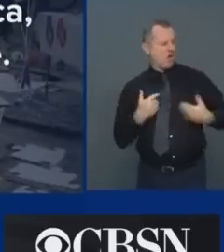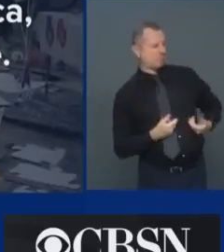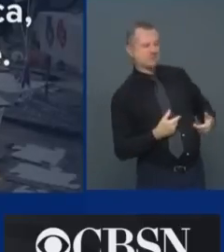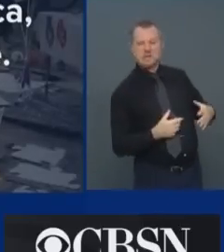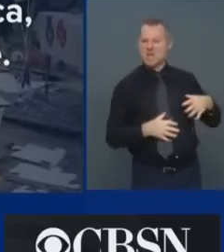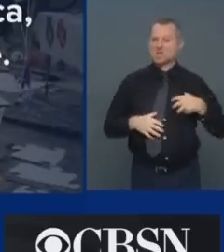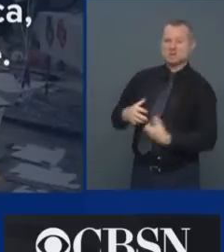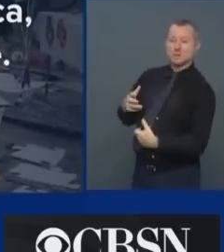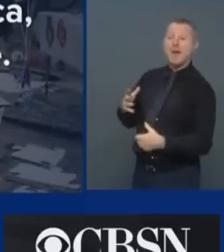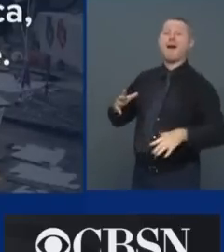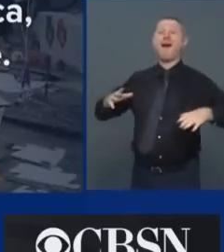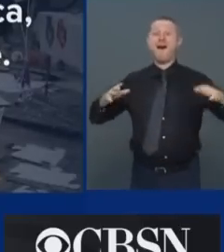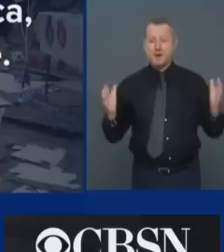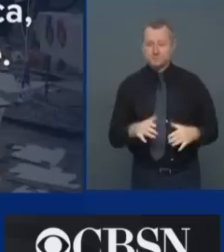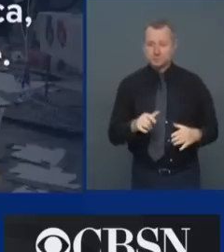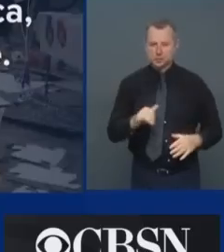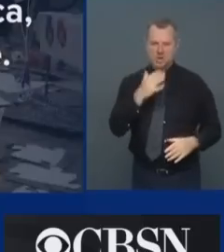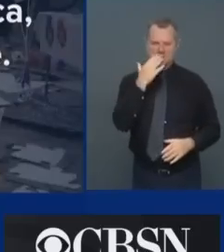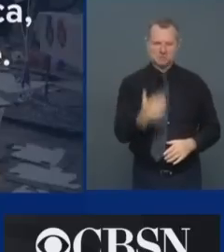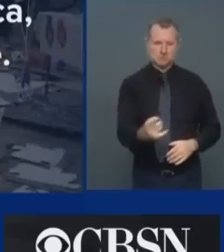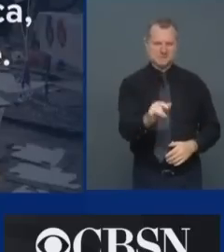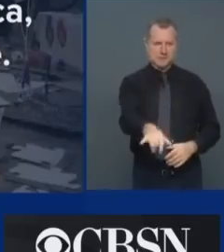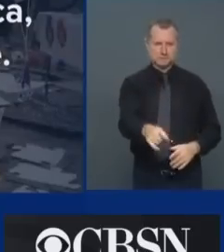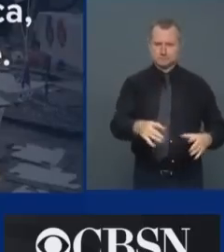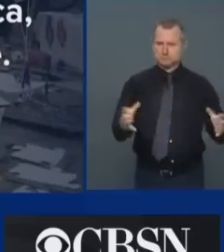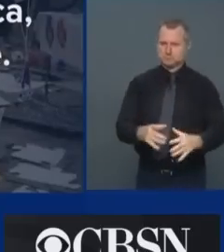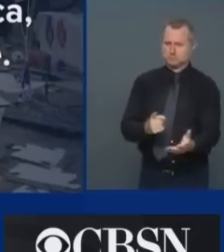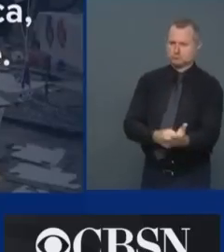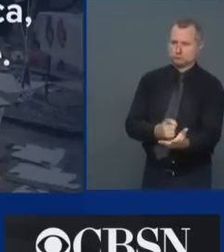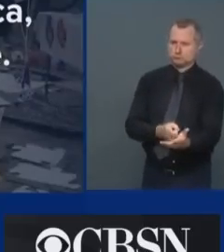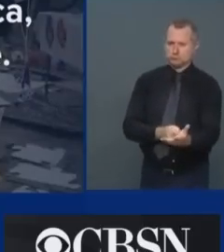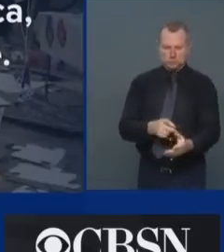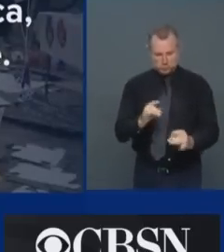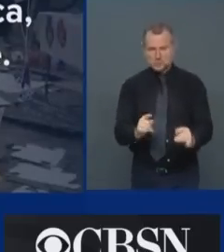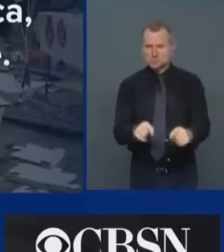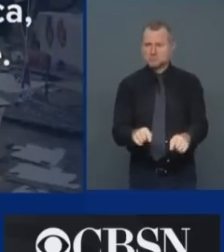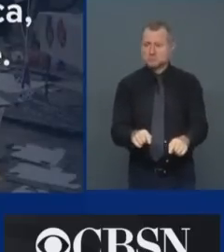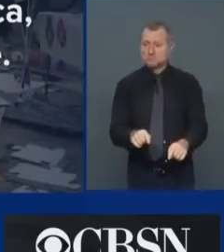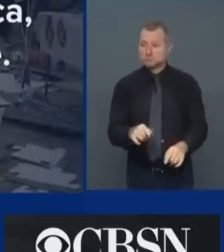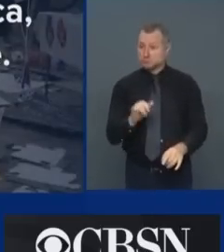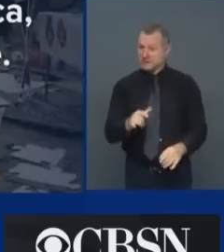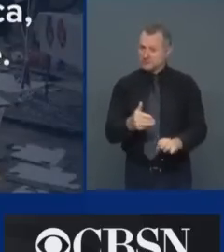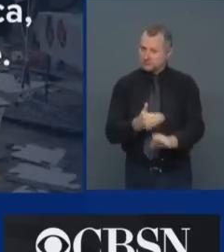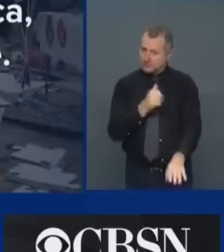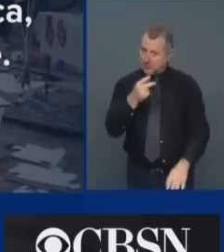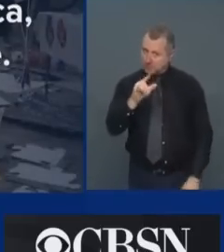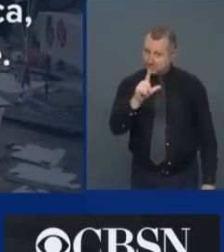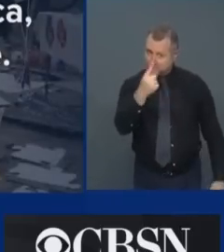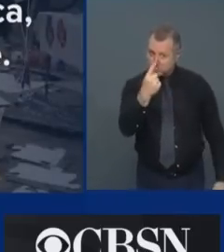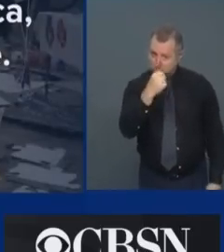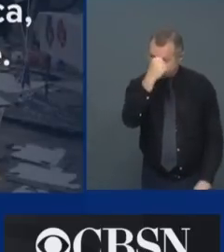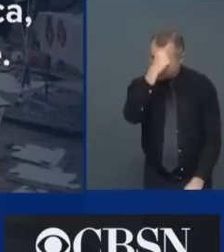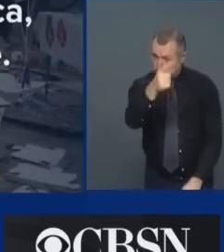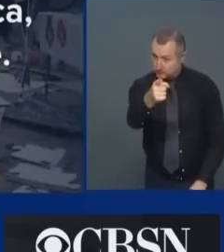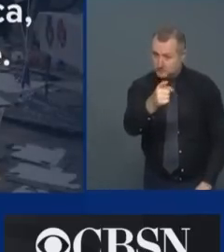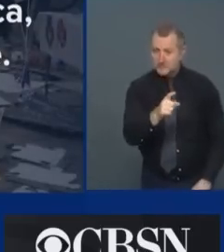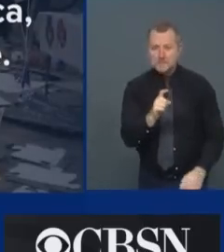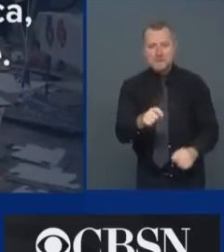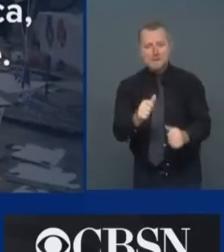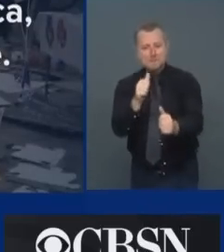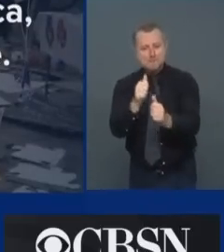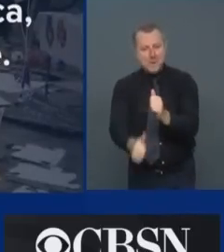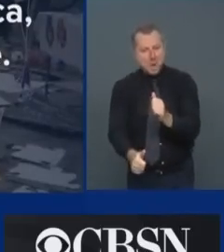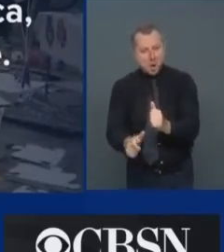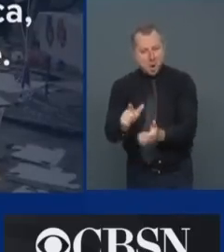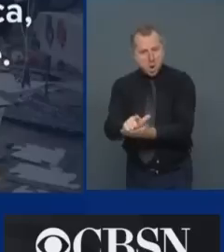good. Do it. Start. By the way, you need a plan done by April anyway. It has to be passed into law, which